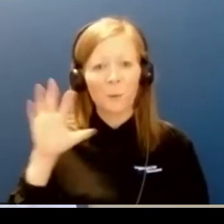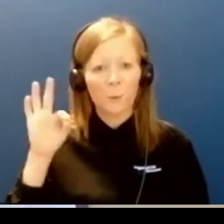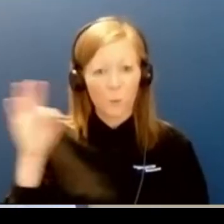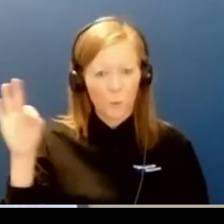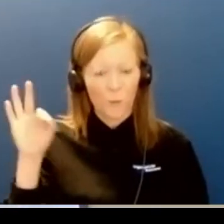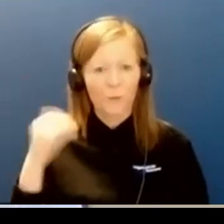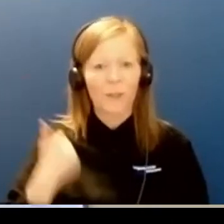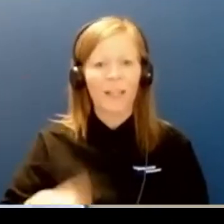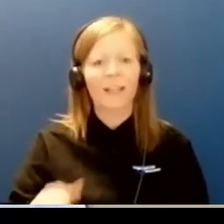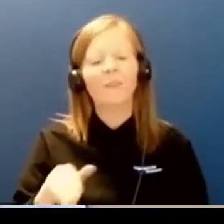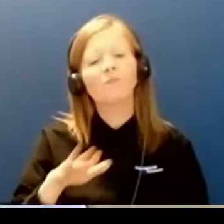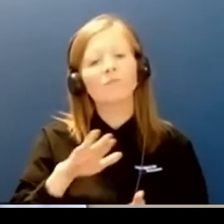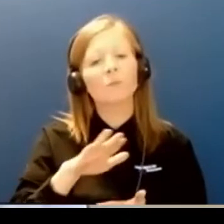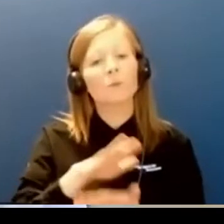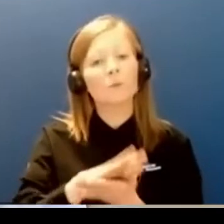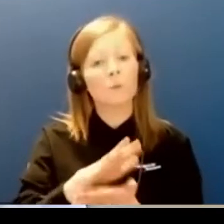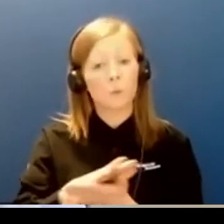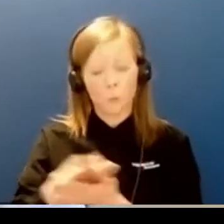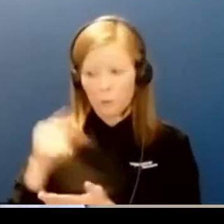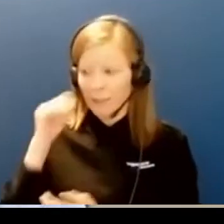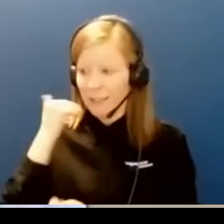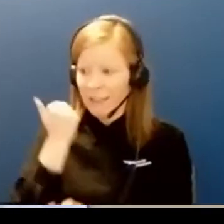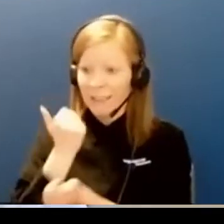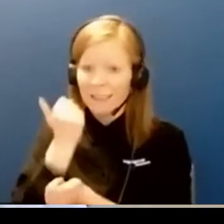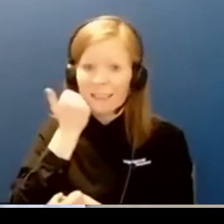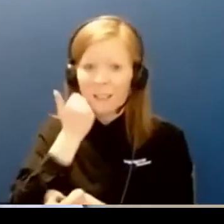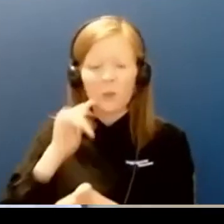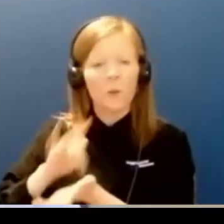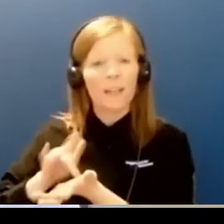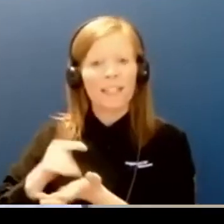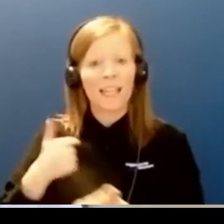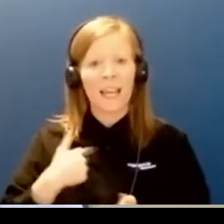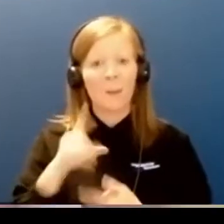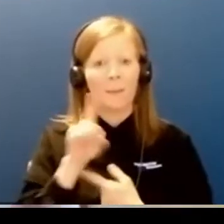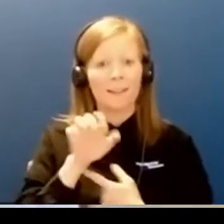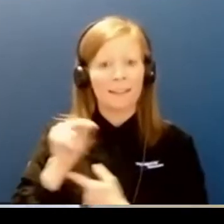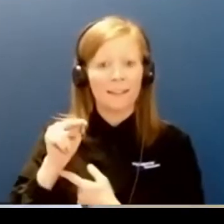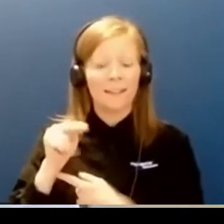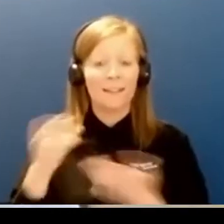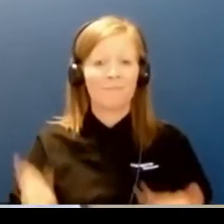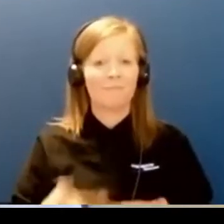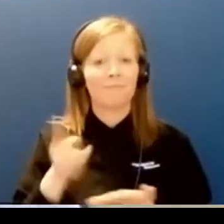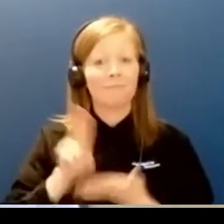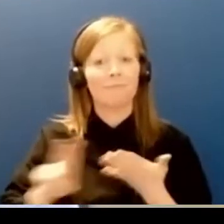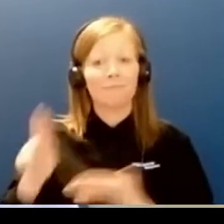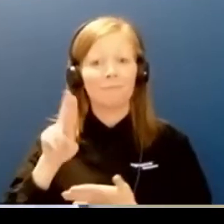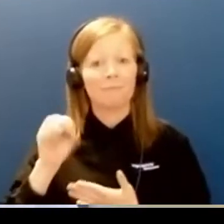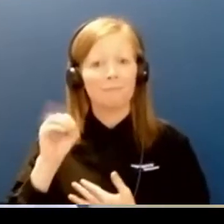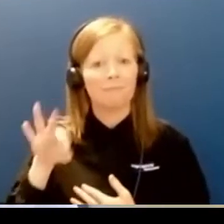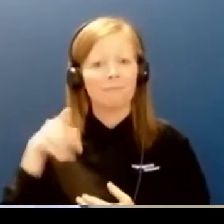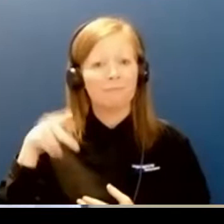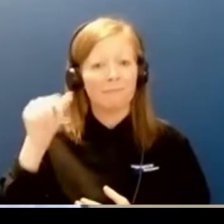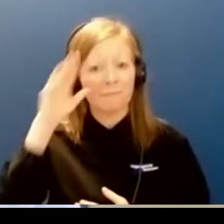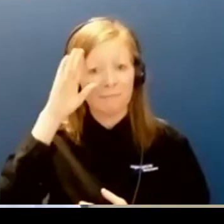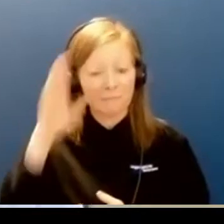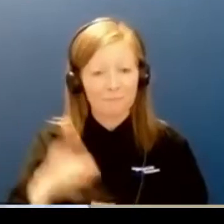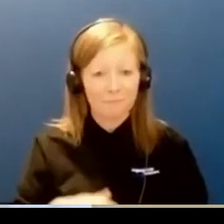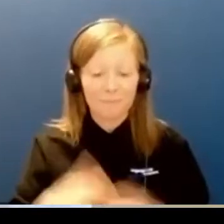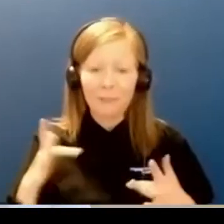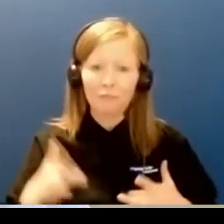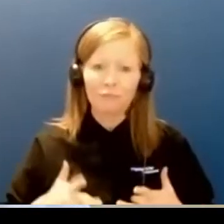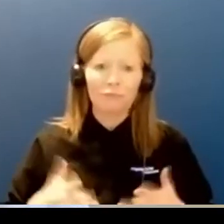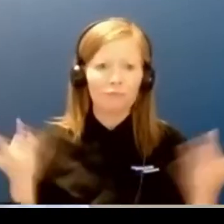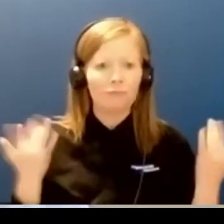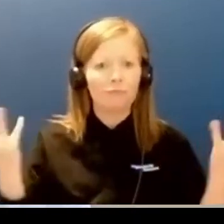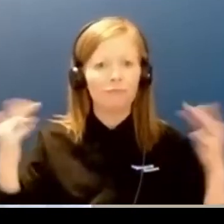of Dental Medicine at University of Pennsylvania. And I'm so thrilled to have you here today at what is